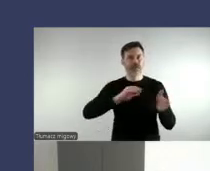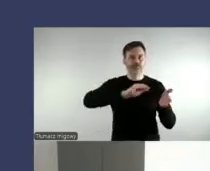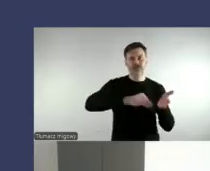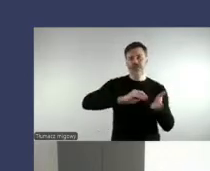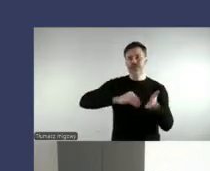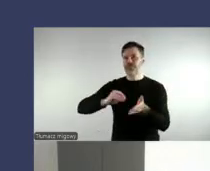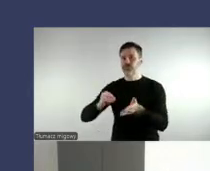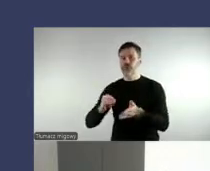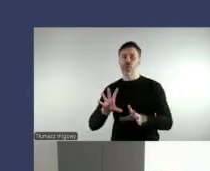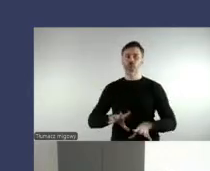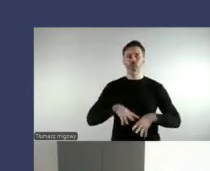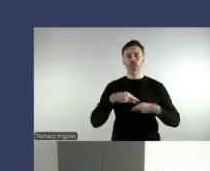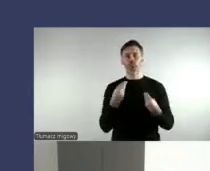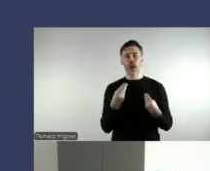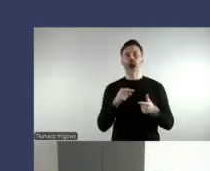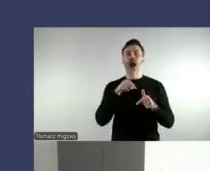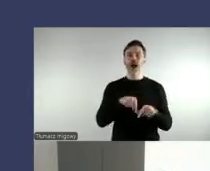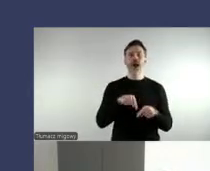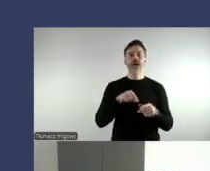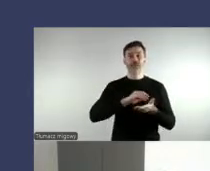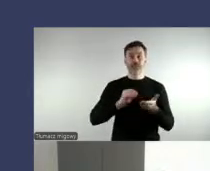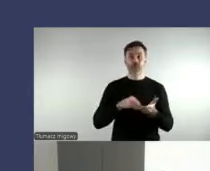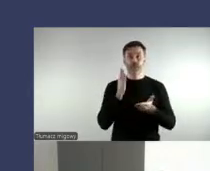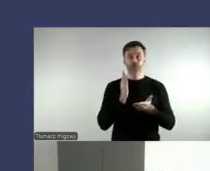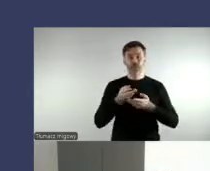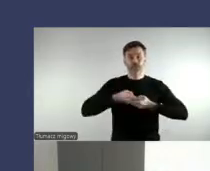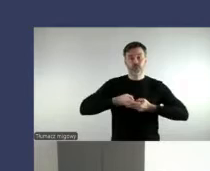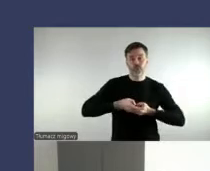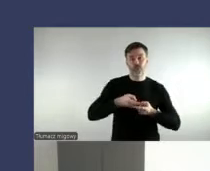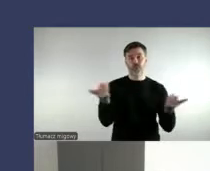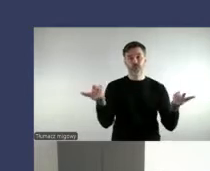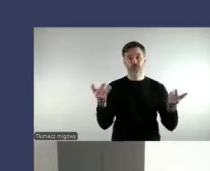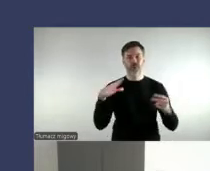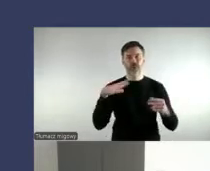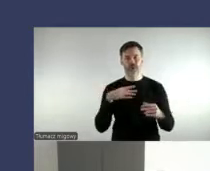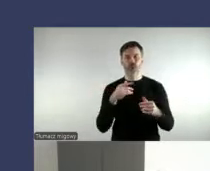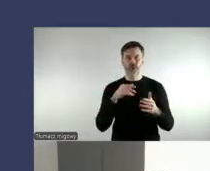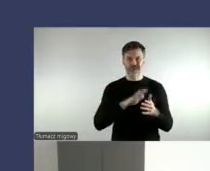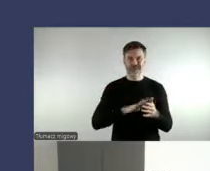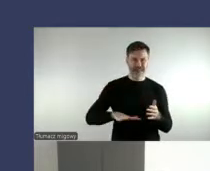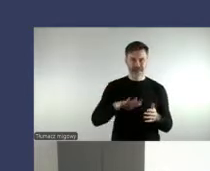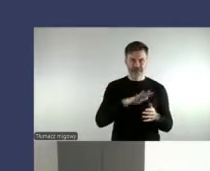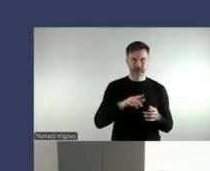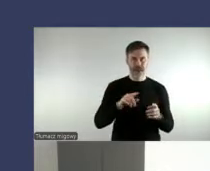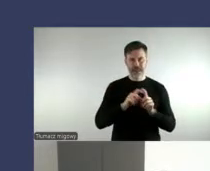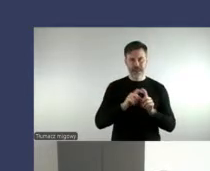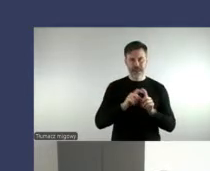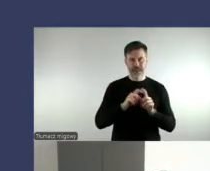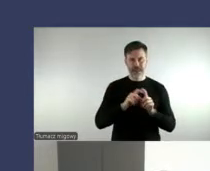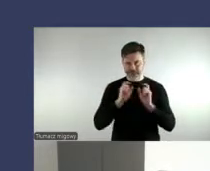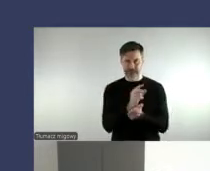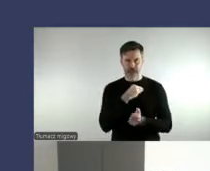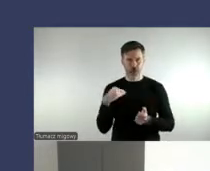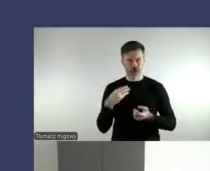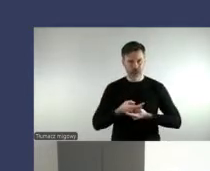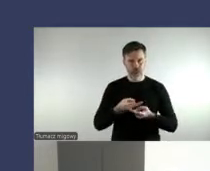conference, very formally, and it was broadly commented upon in the local and national